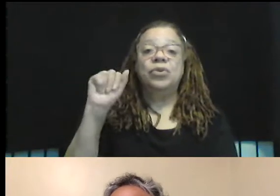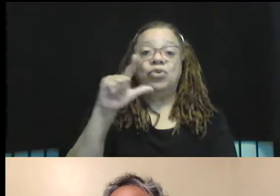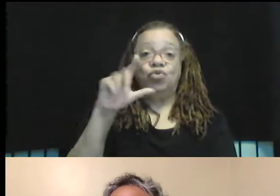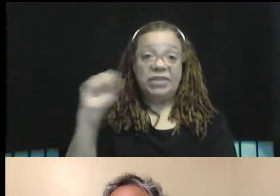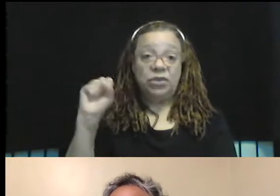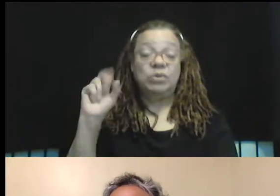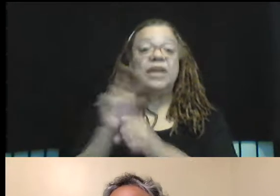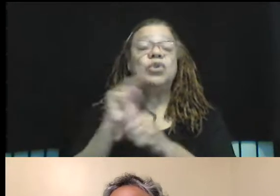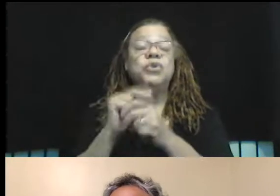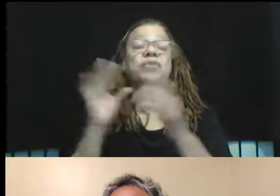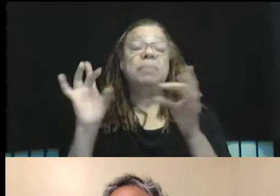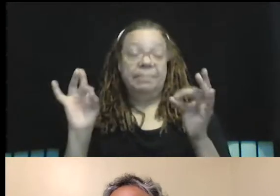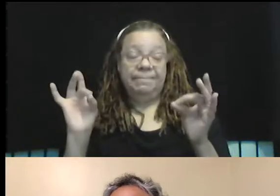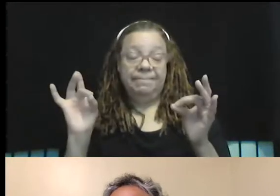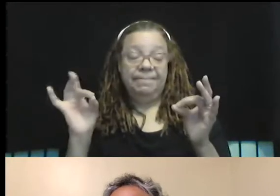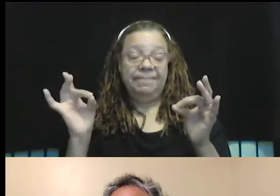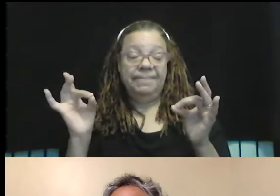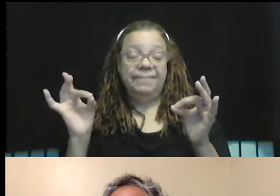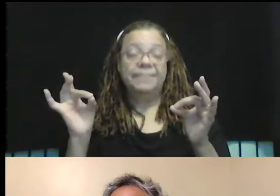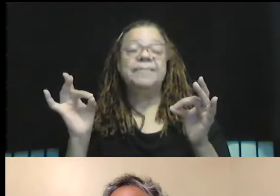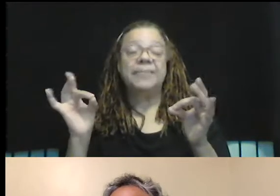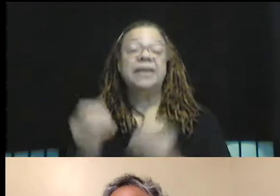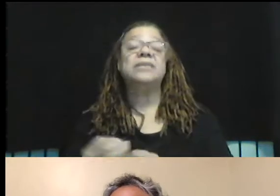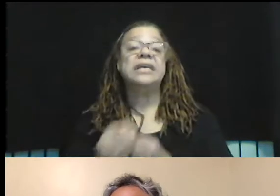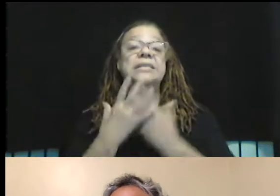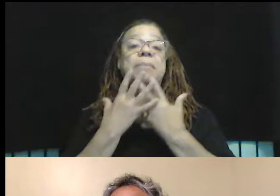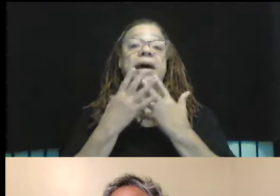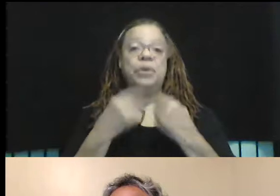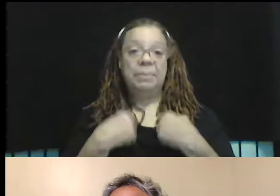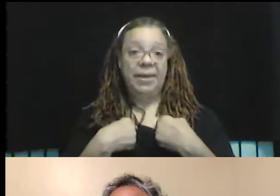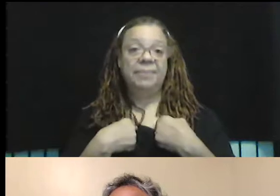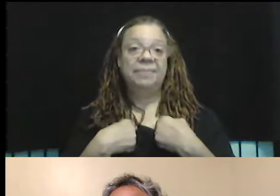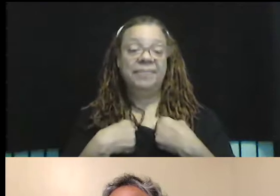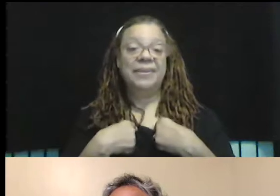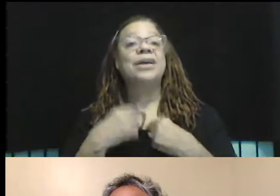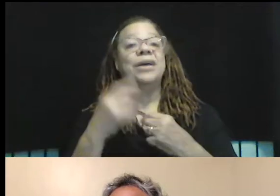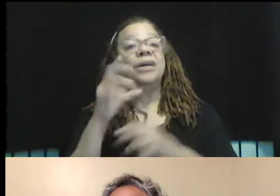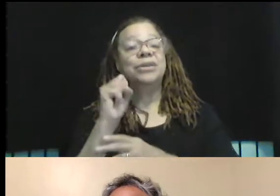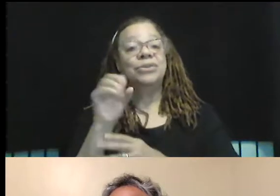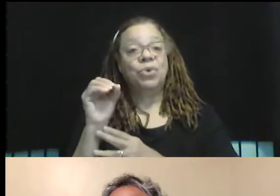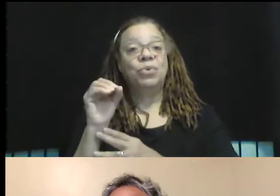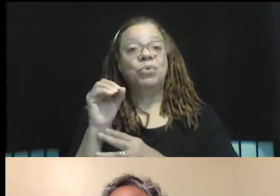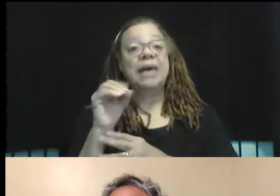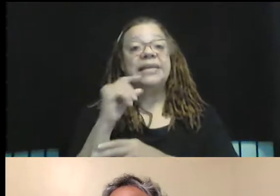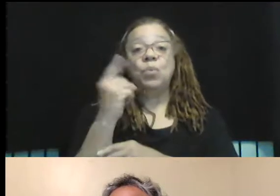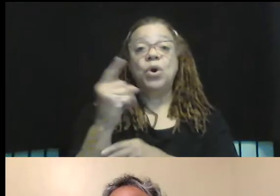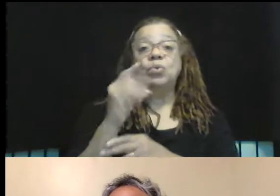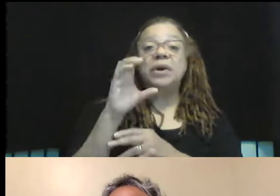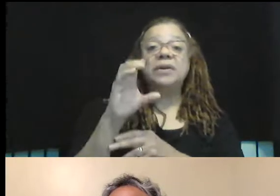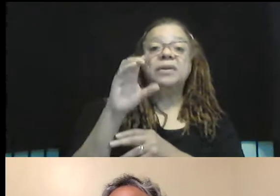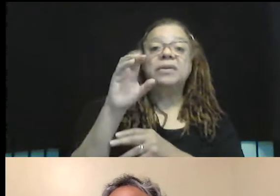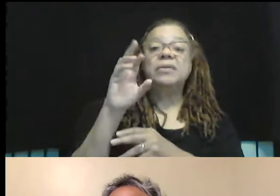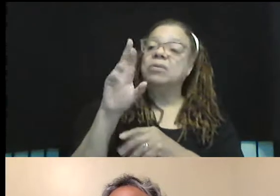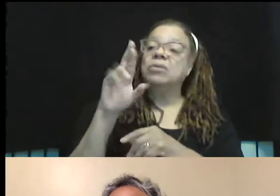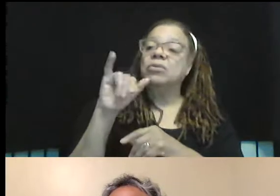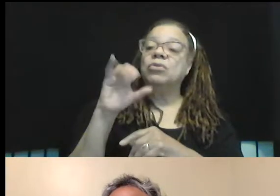for meditation and like inspiration. I did one with Chrysocolla. I did a painting like